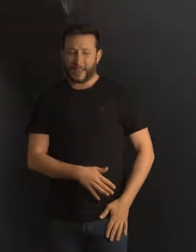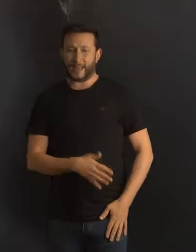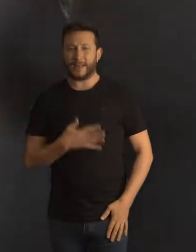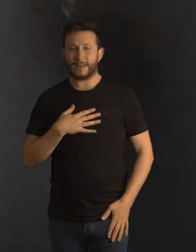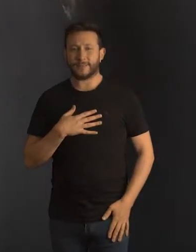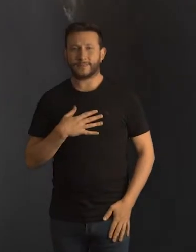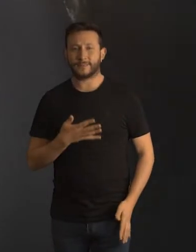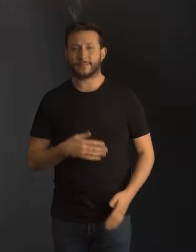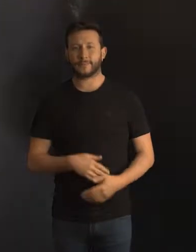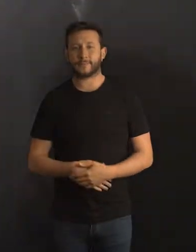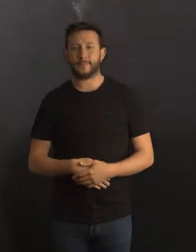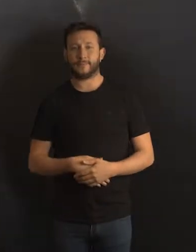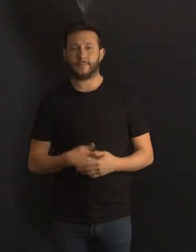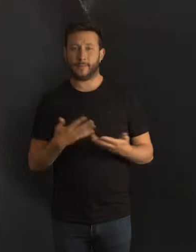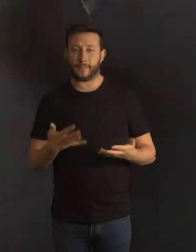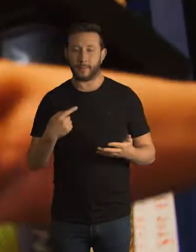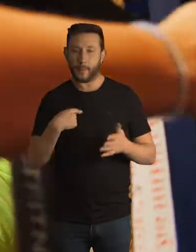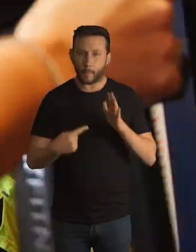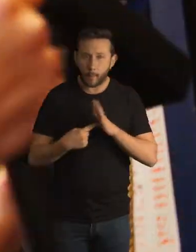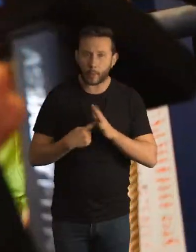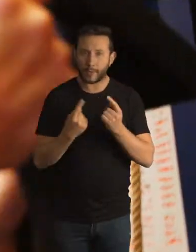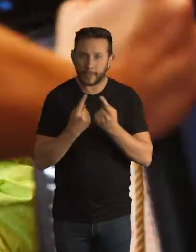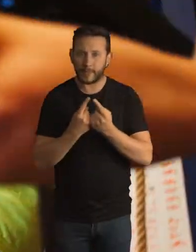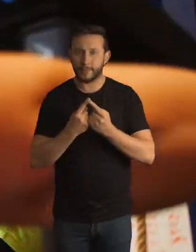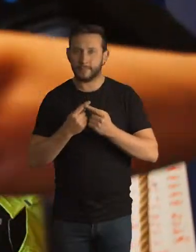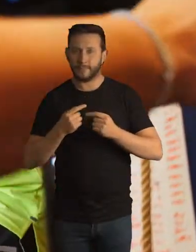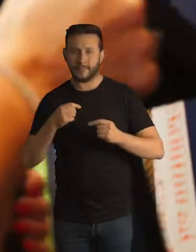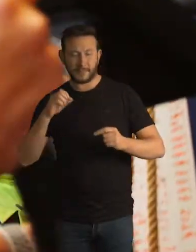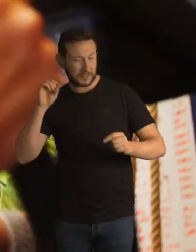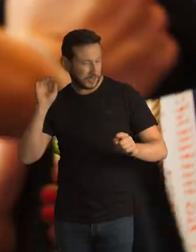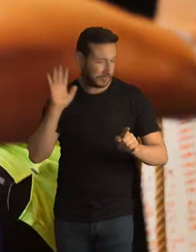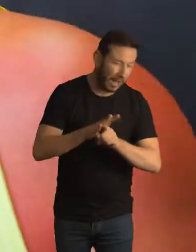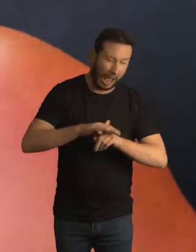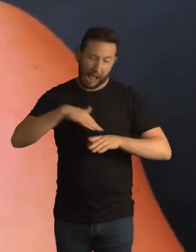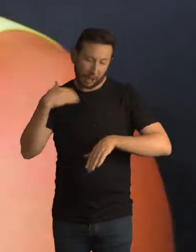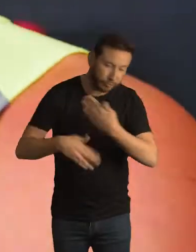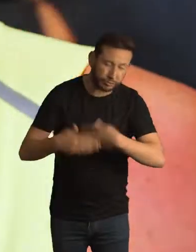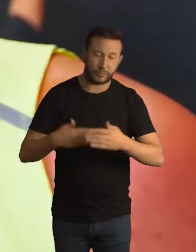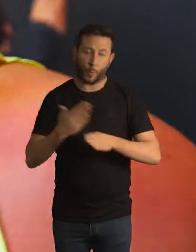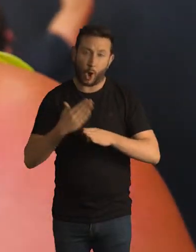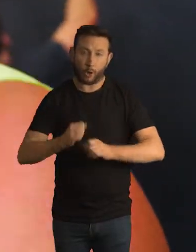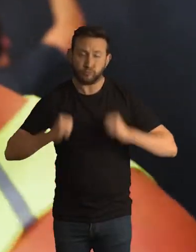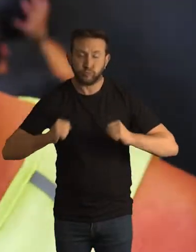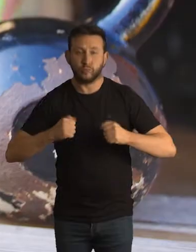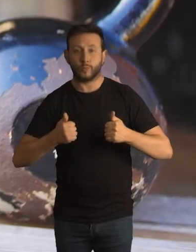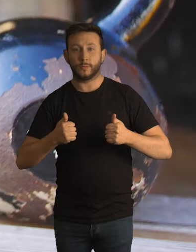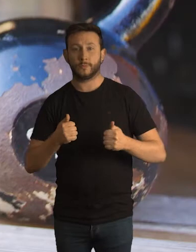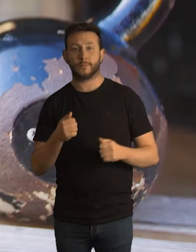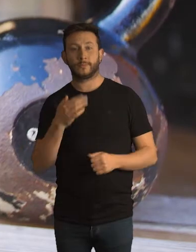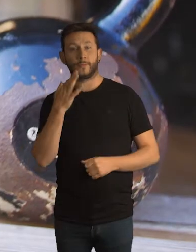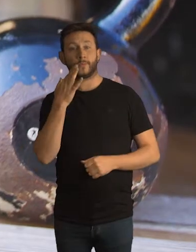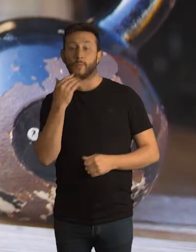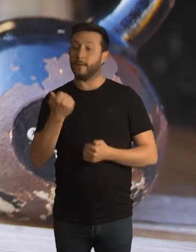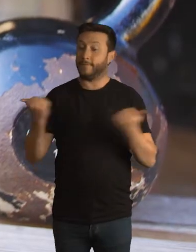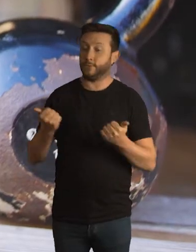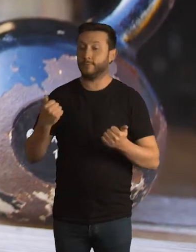But not here. Here, it was all about the important stuff, like getting an absolute smashing workout. This is hard work. After the session,